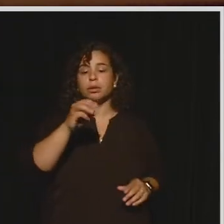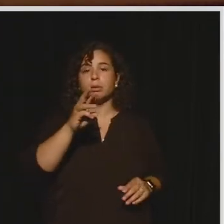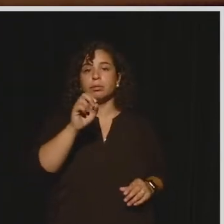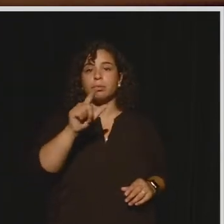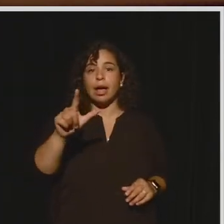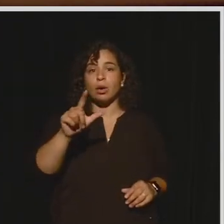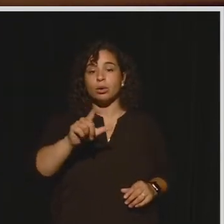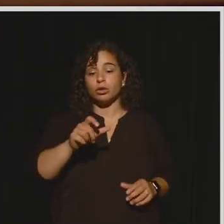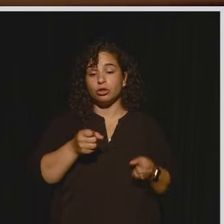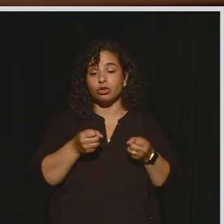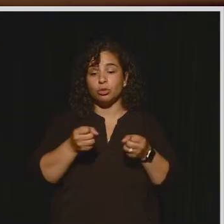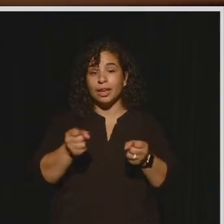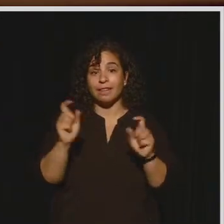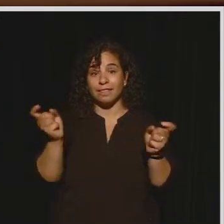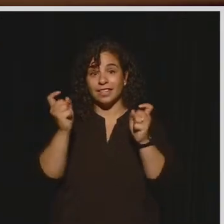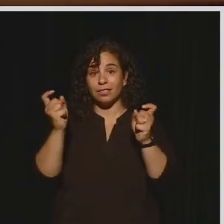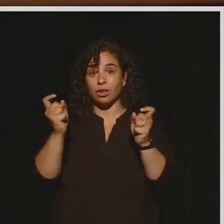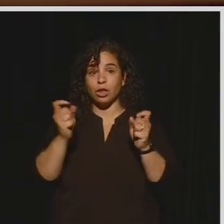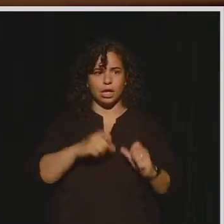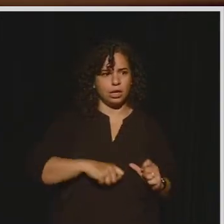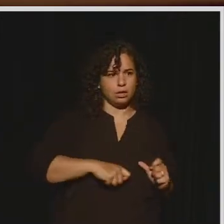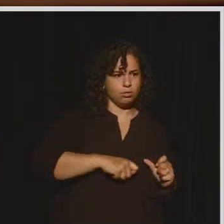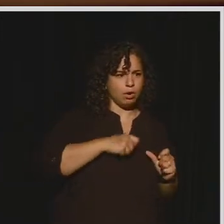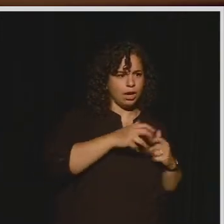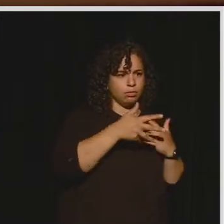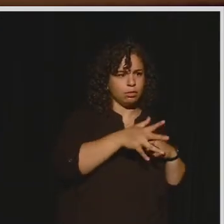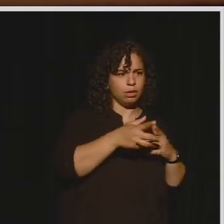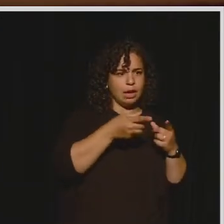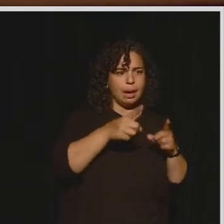on the same weekend, that